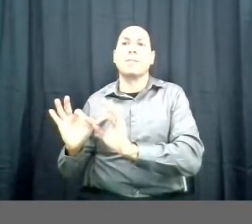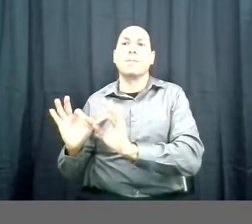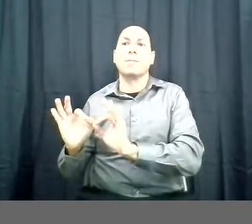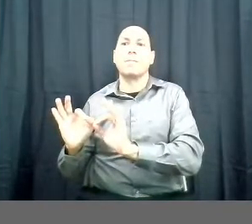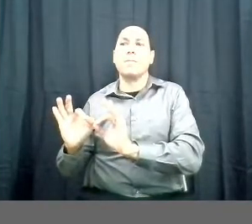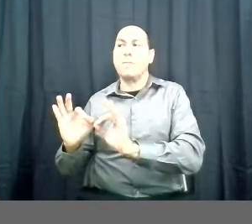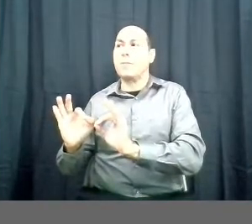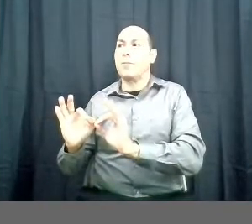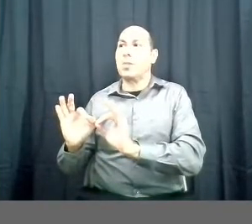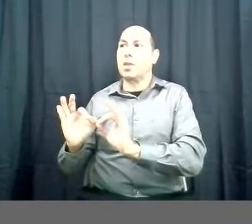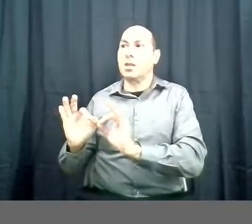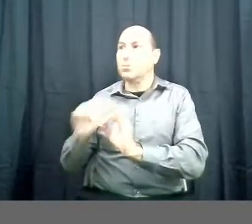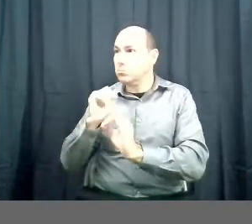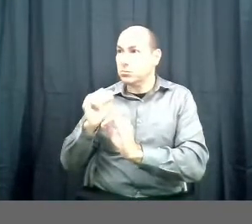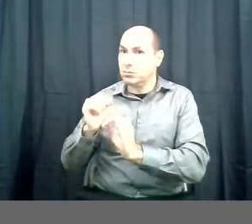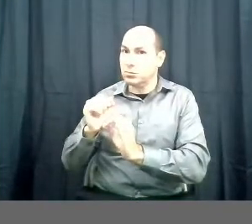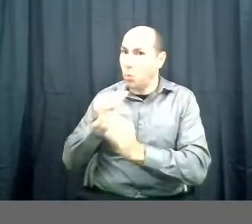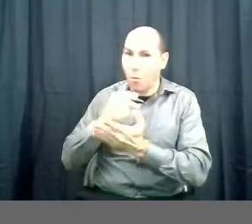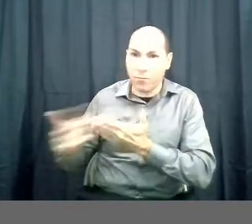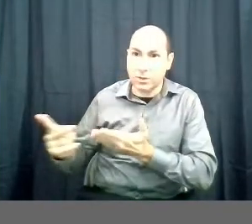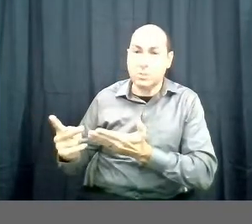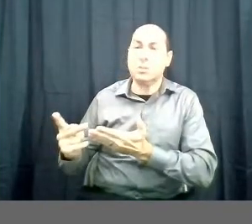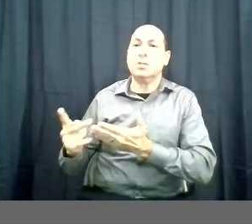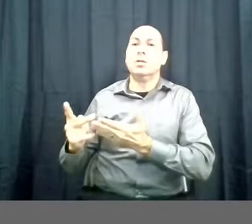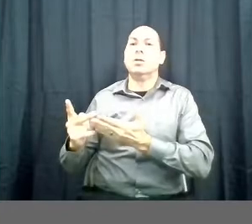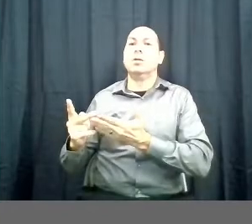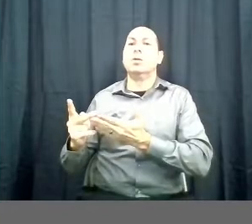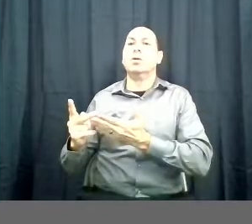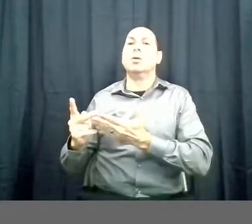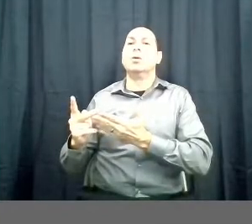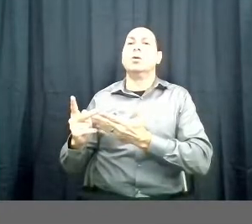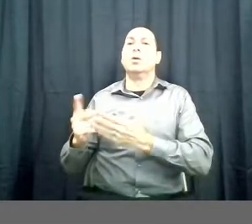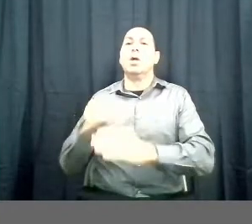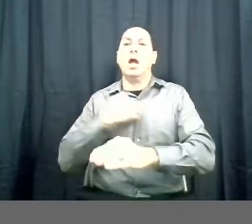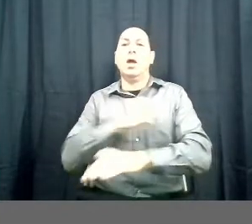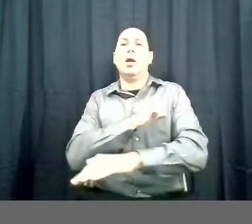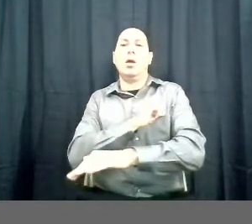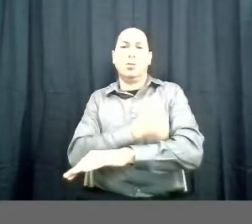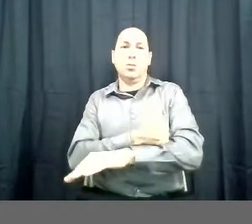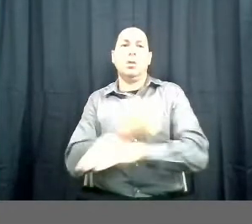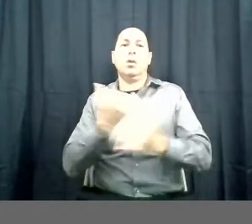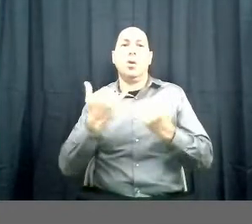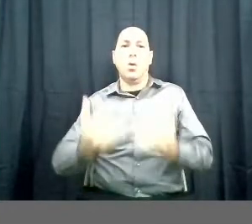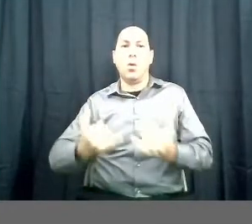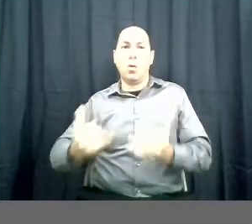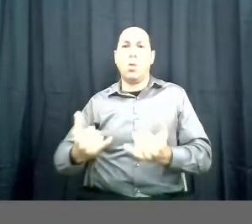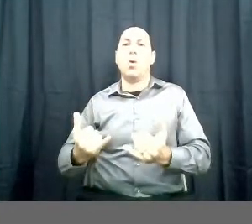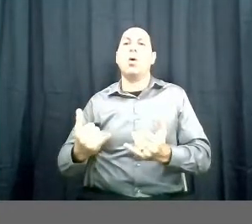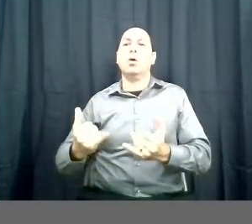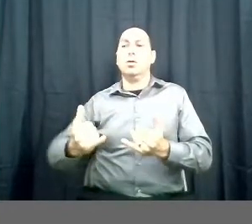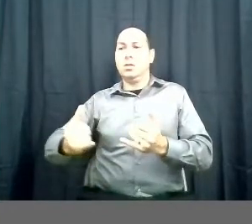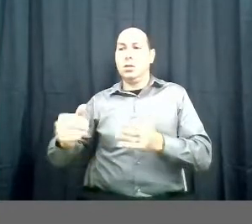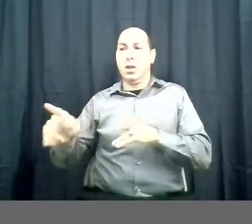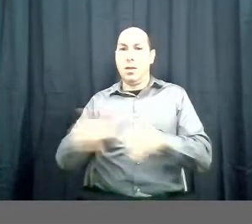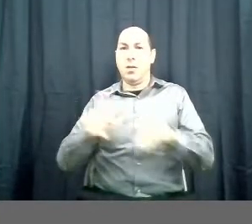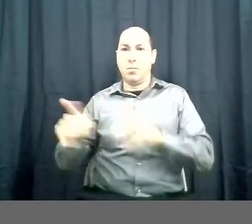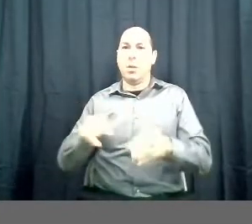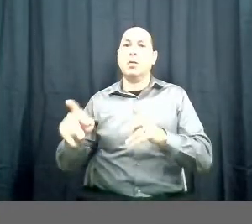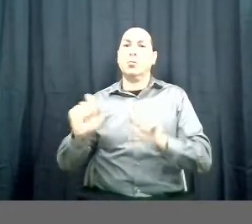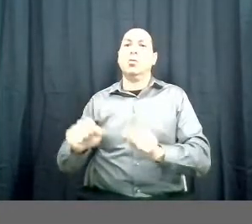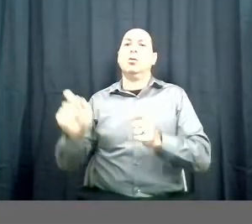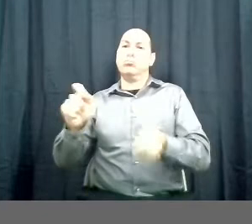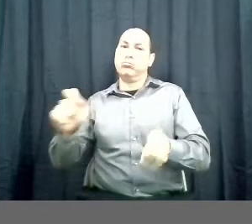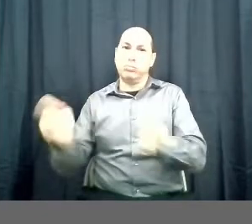failed, then yes, you are authorizing today the filing of an amended plan of adjustment based on